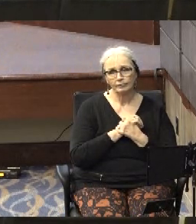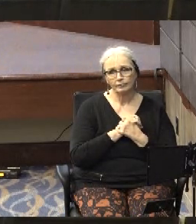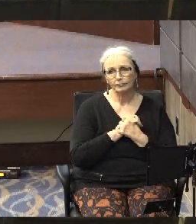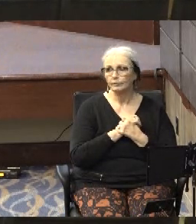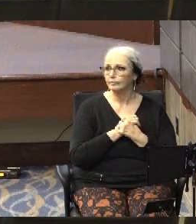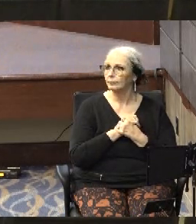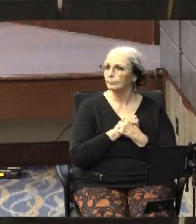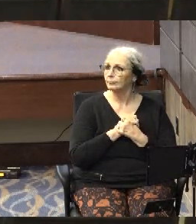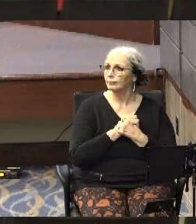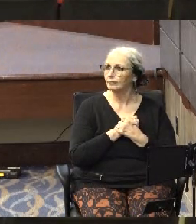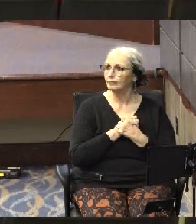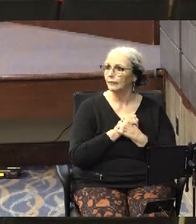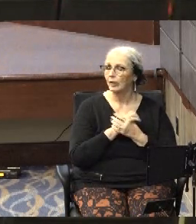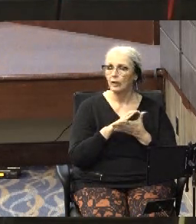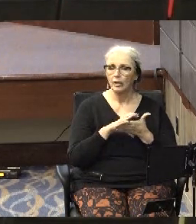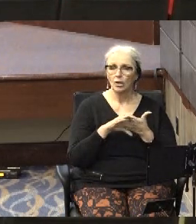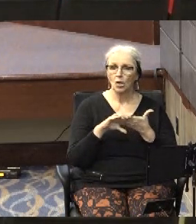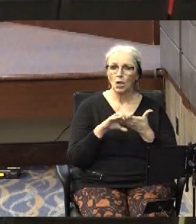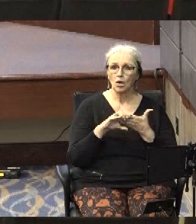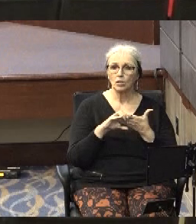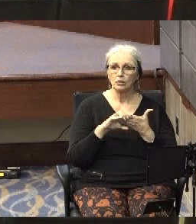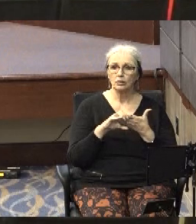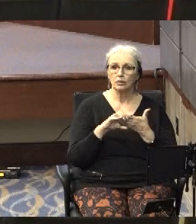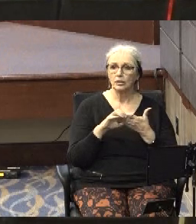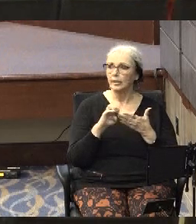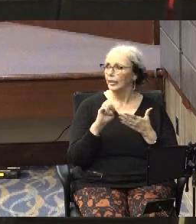Our next card is Aaron Zimmerman.